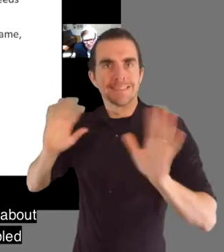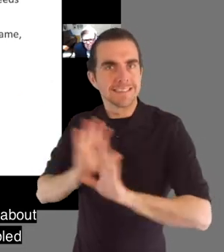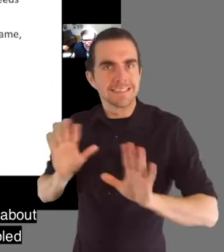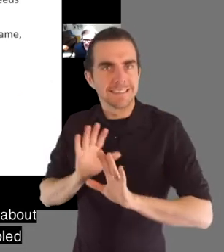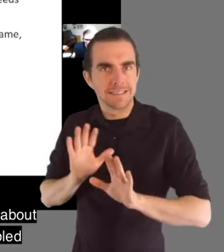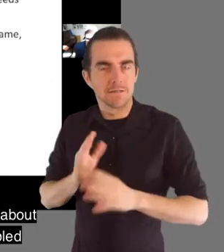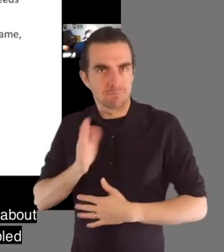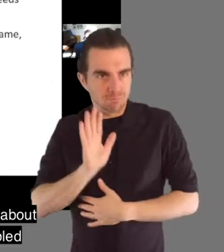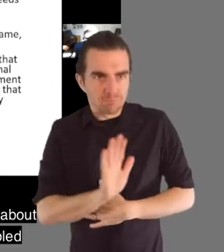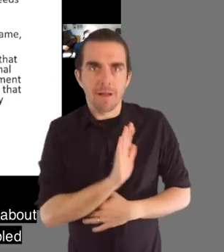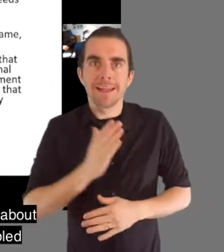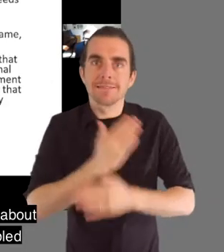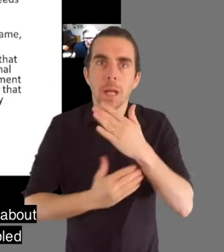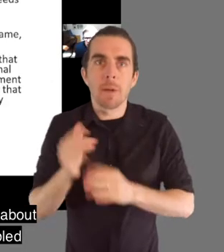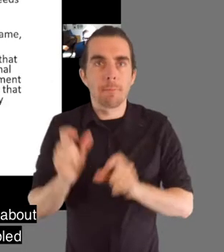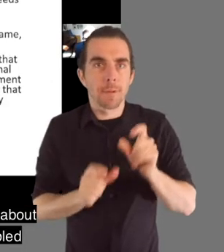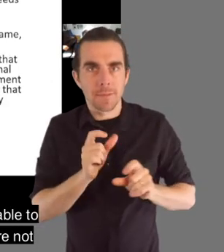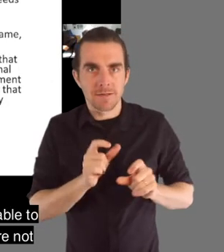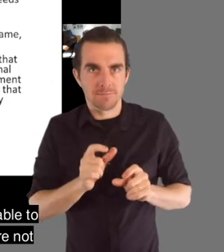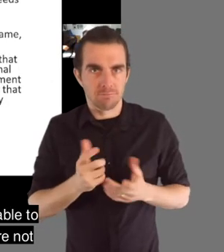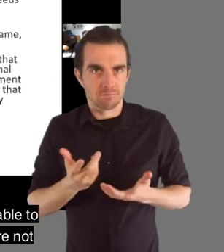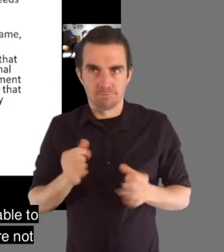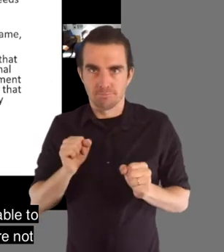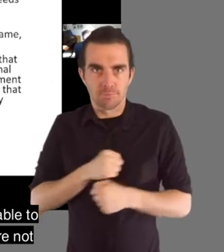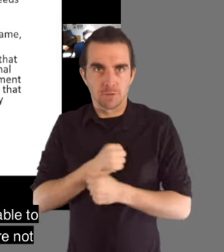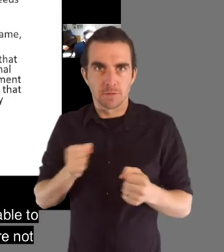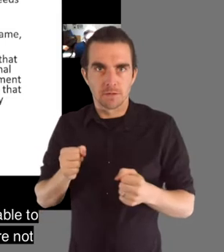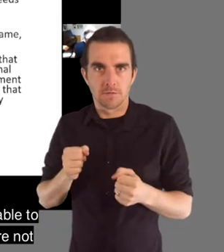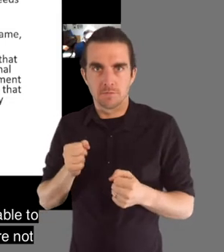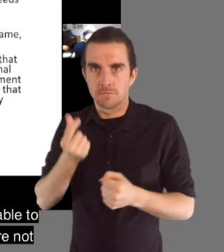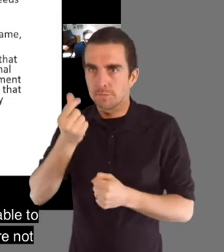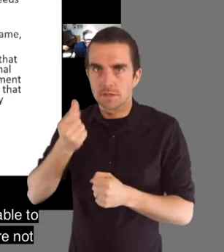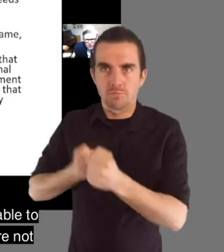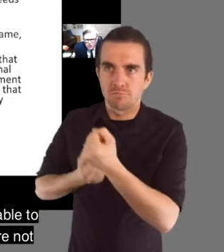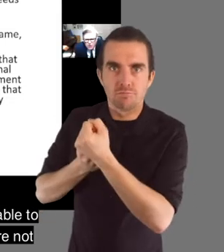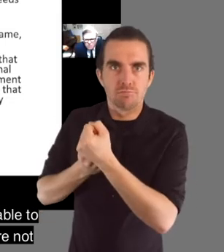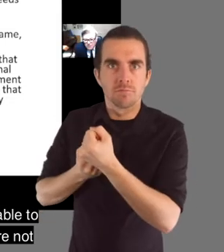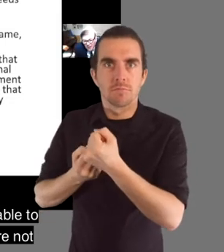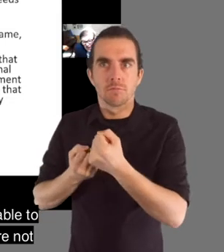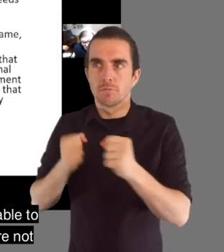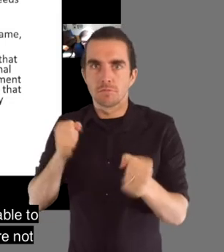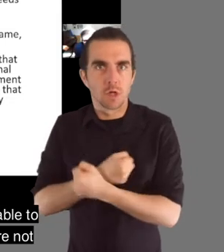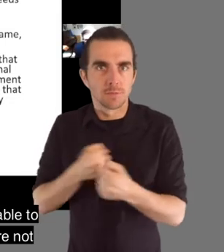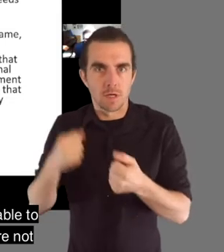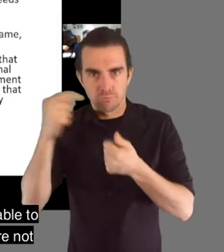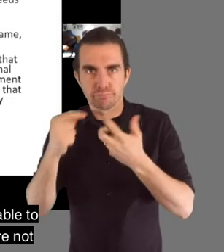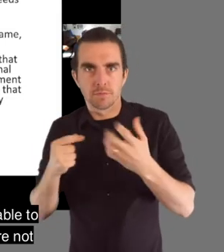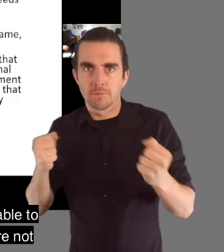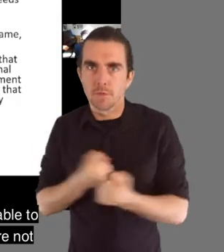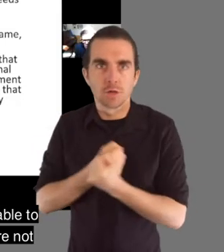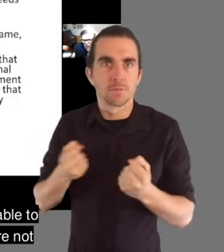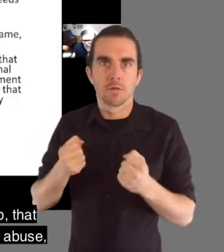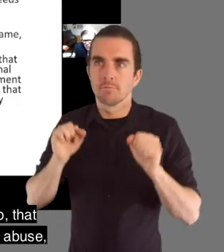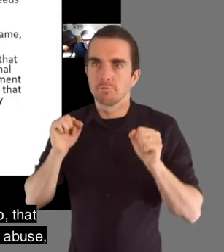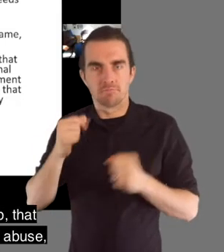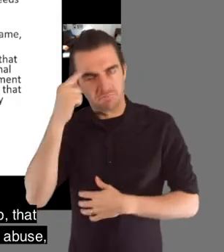Misconceptions about the nature and abilities of disabled people, including that they are unable to contribute financially, that they are